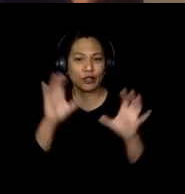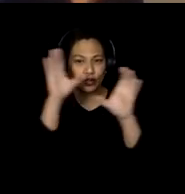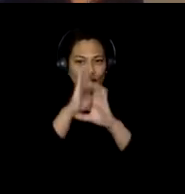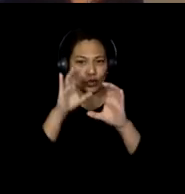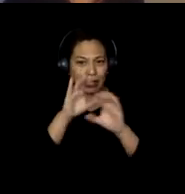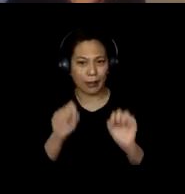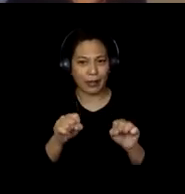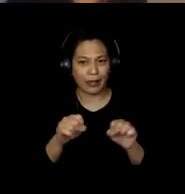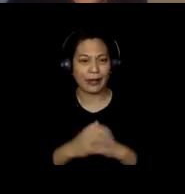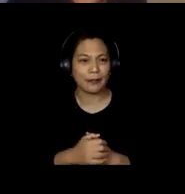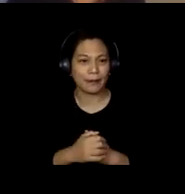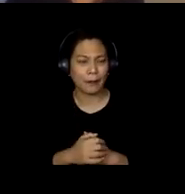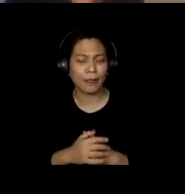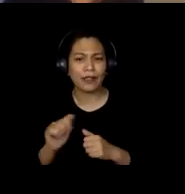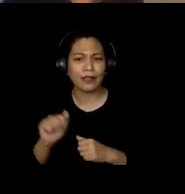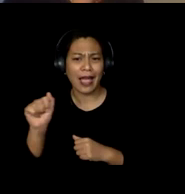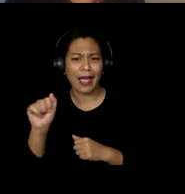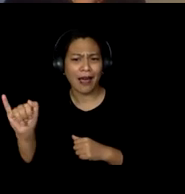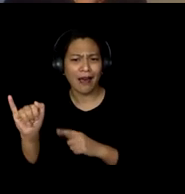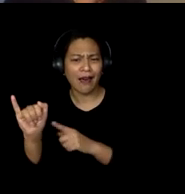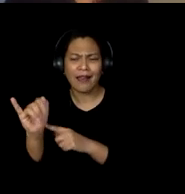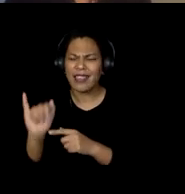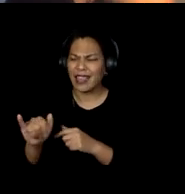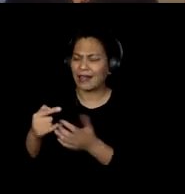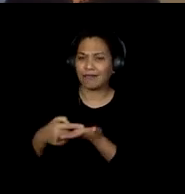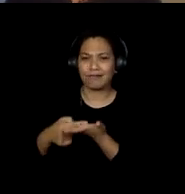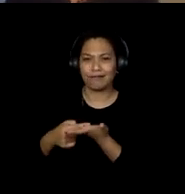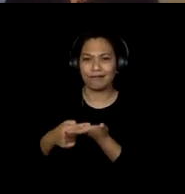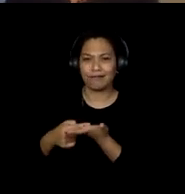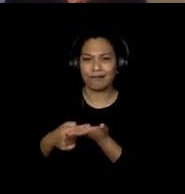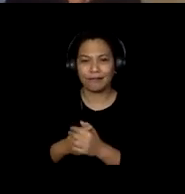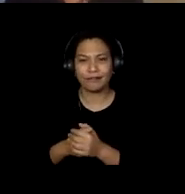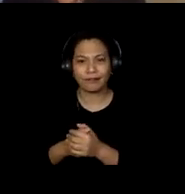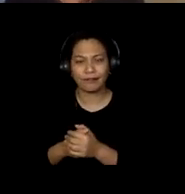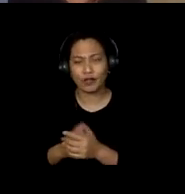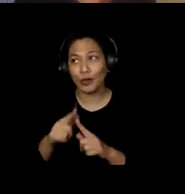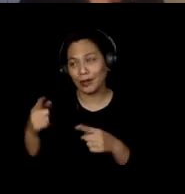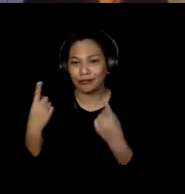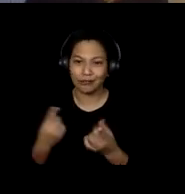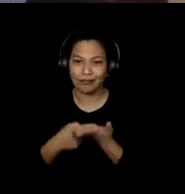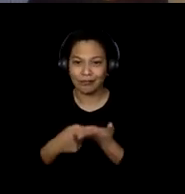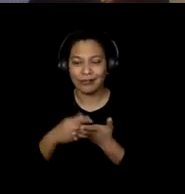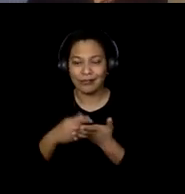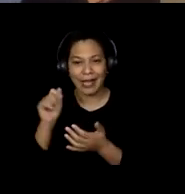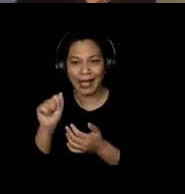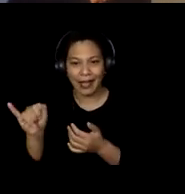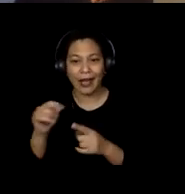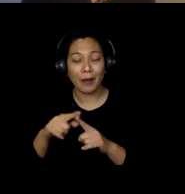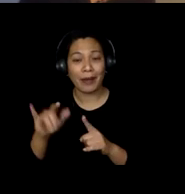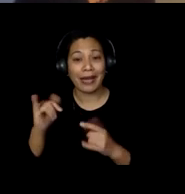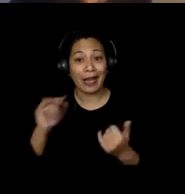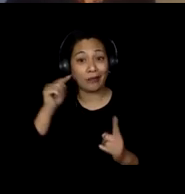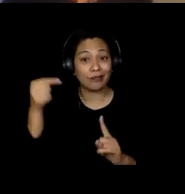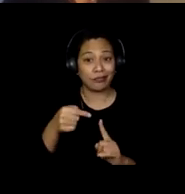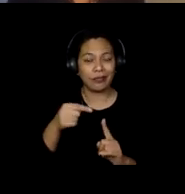So I'm gonna talk about artificial intelligence and how, well, I've actually just been artificial intelligence, but I'm gonna talk now about